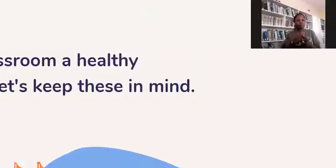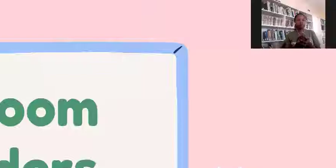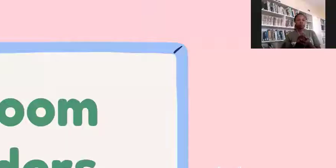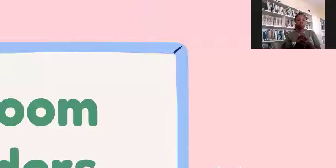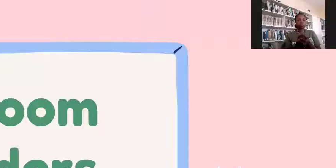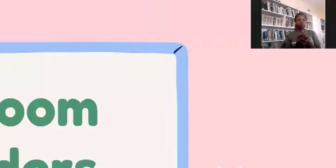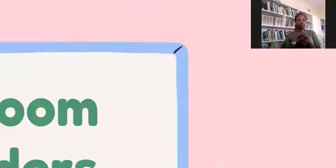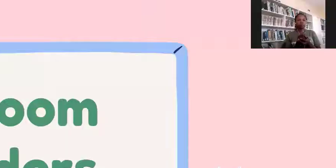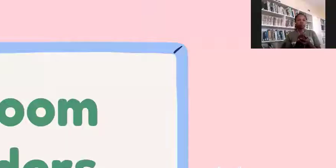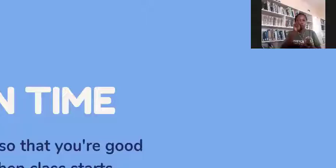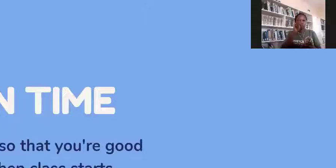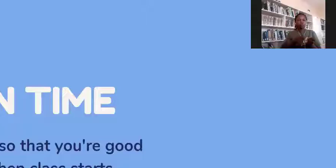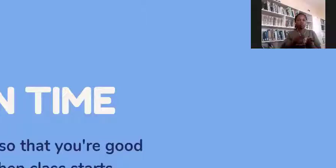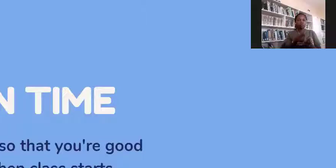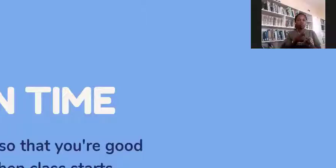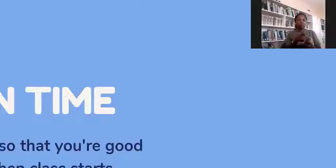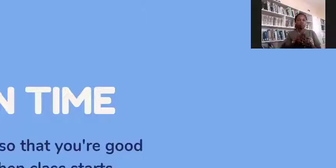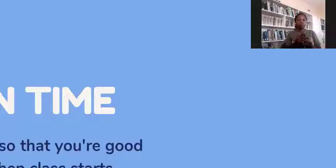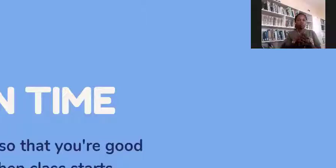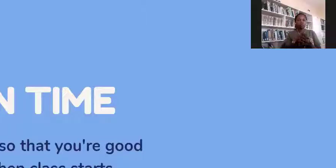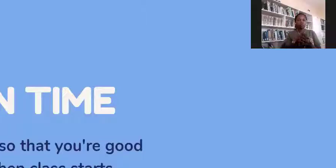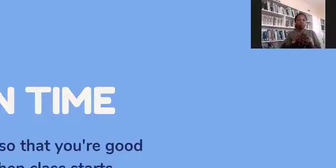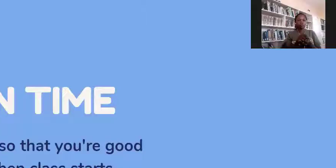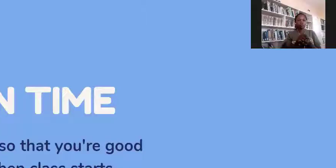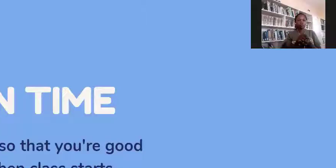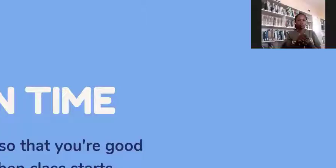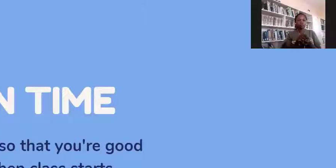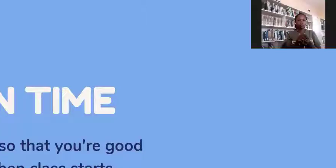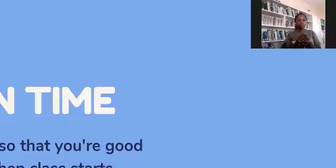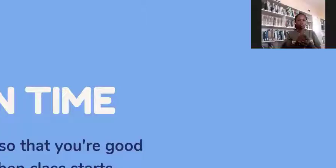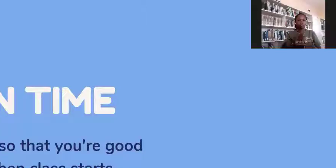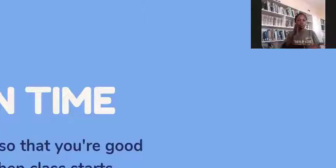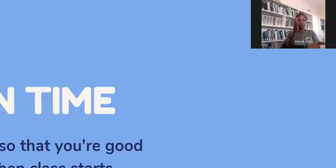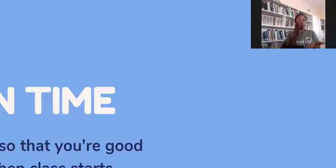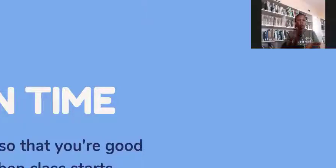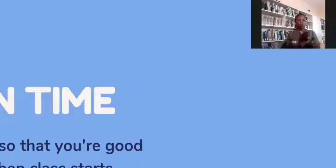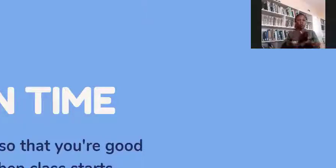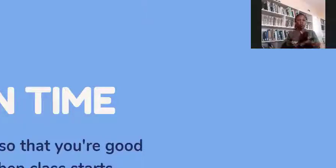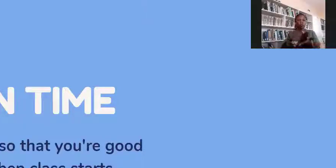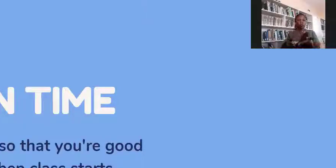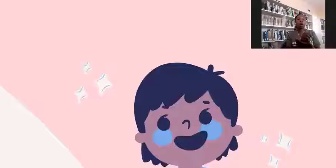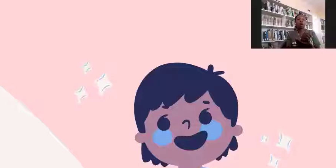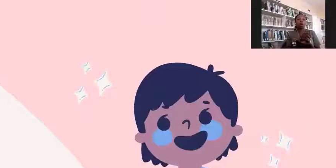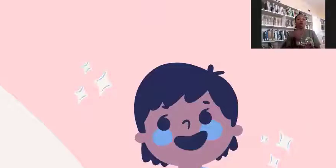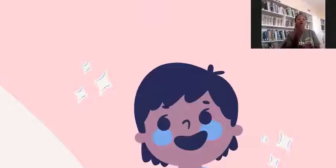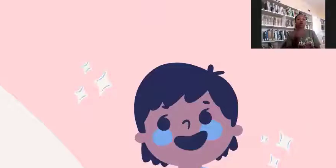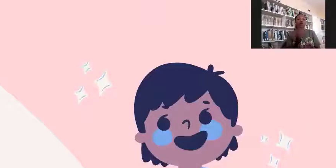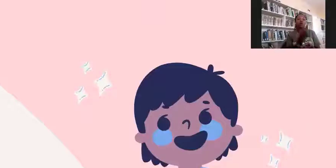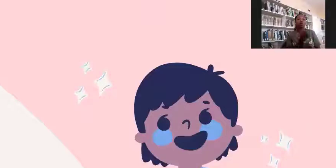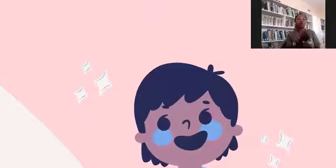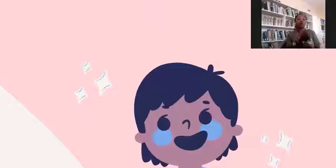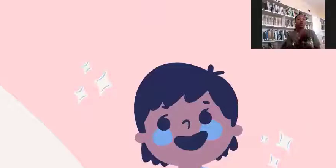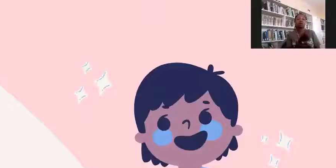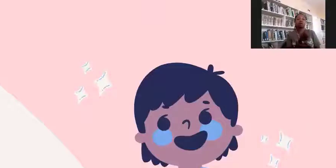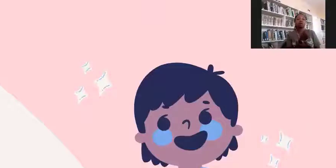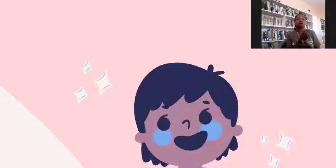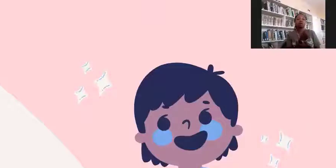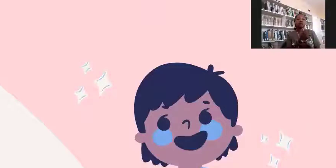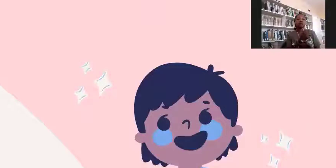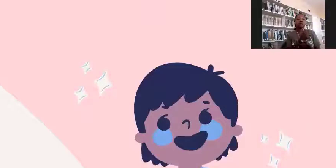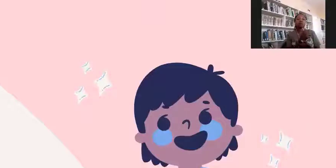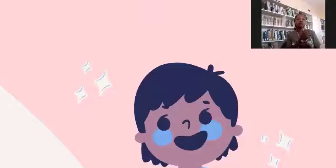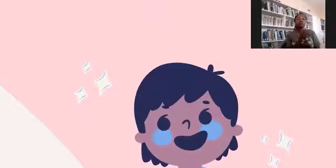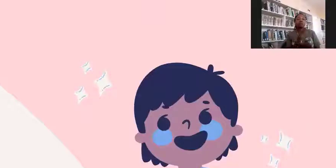sure that you are muted every time unless you want to ask questions. I hope you are prepared for this